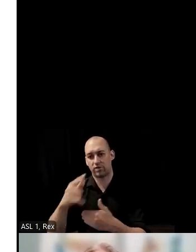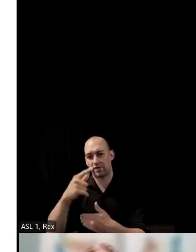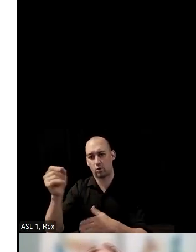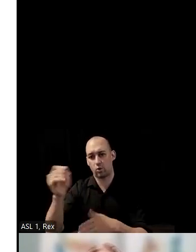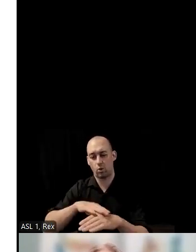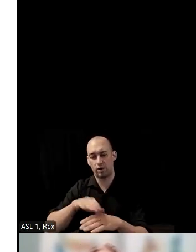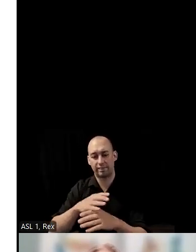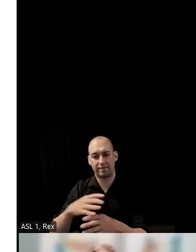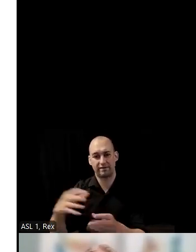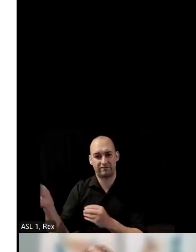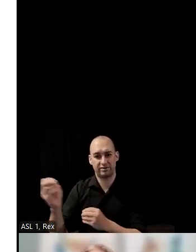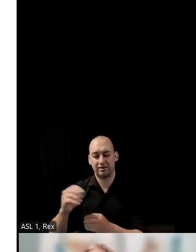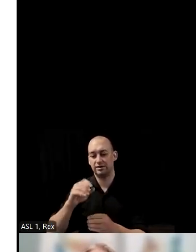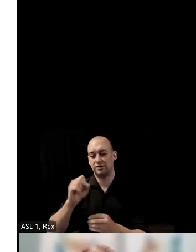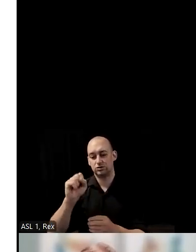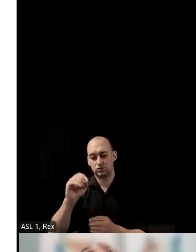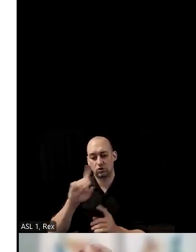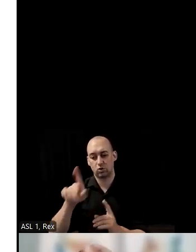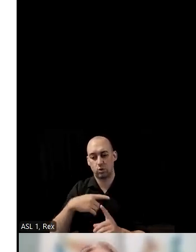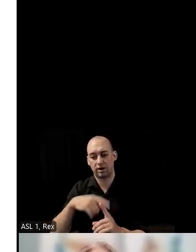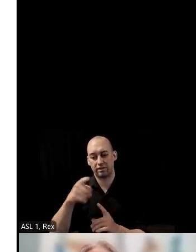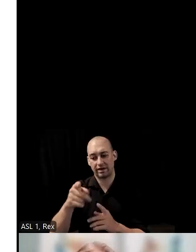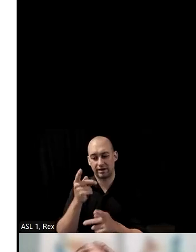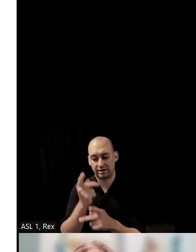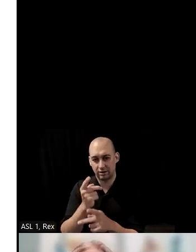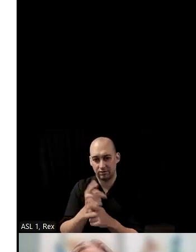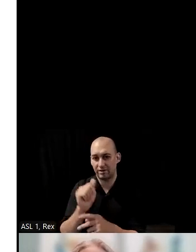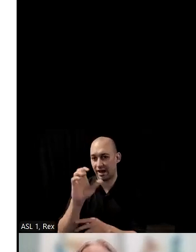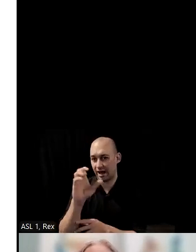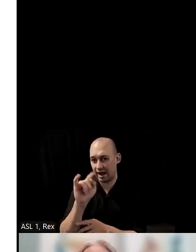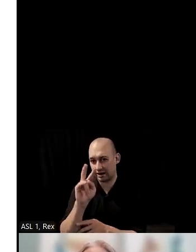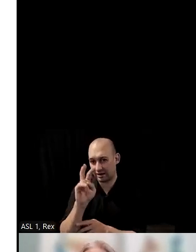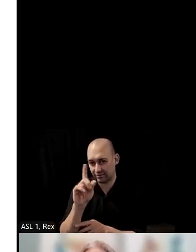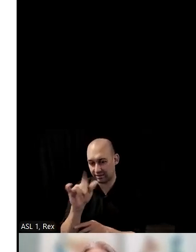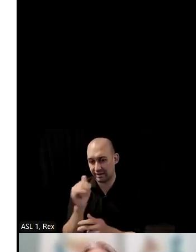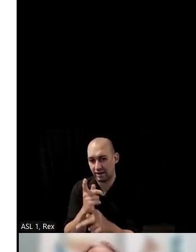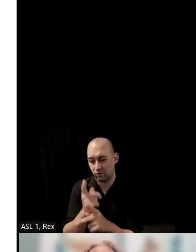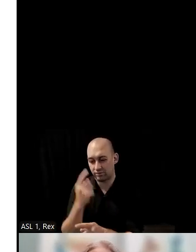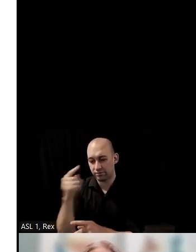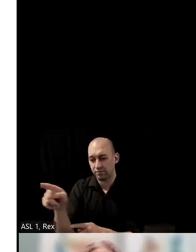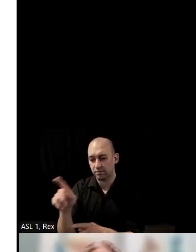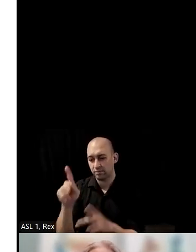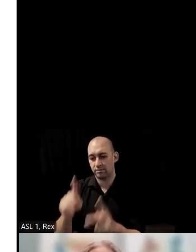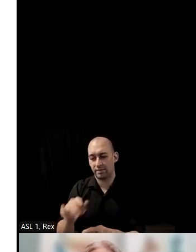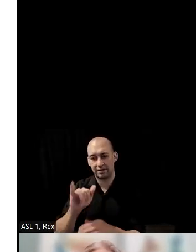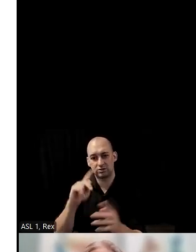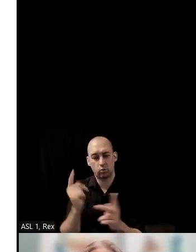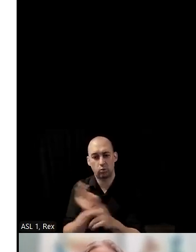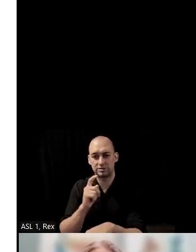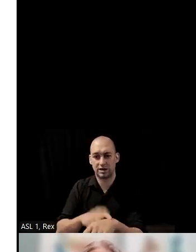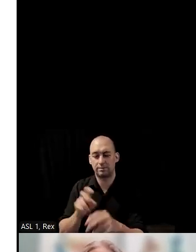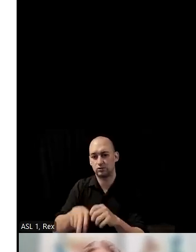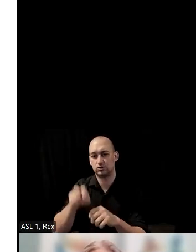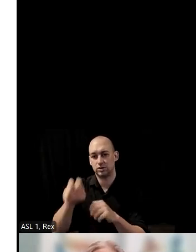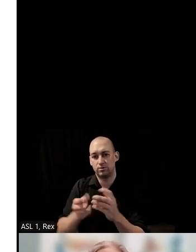not when they're actively caring for the loved one. That's kind of the worst time to have to try to jump through the hoops of